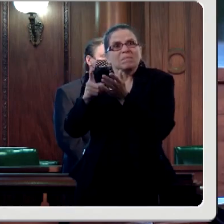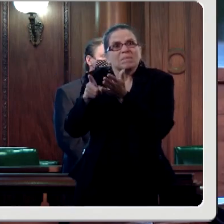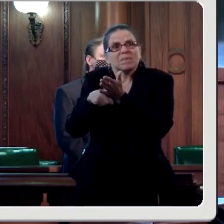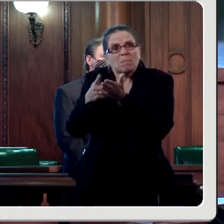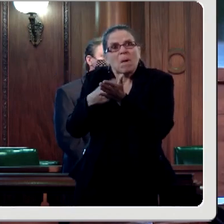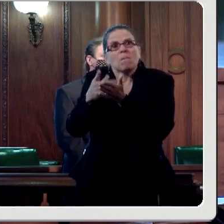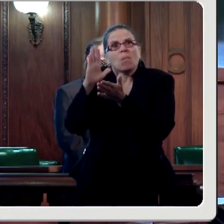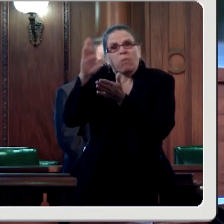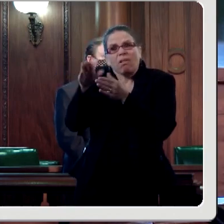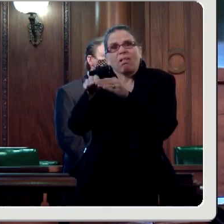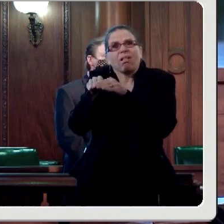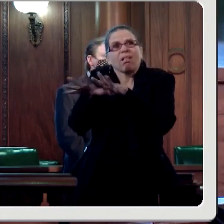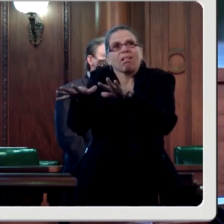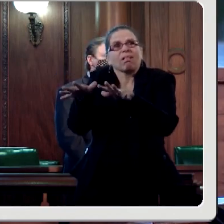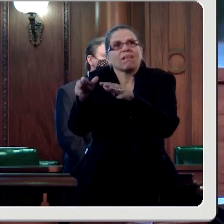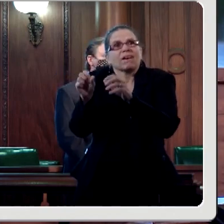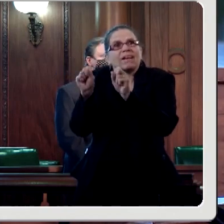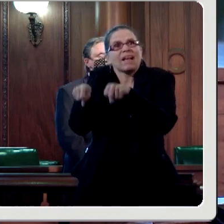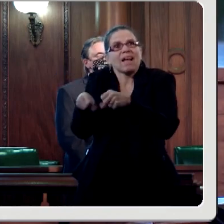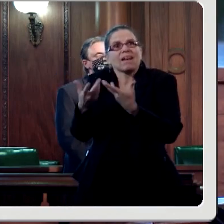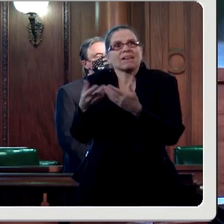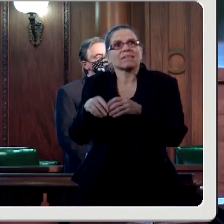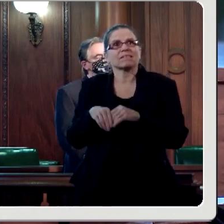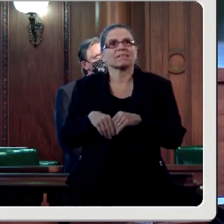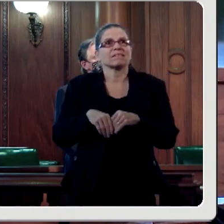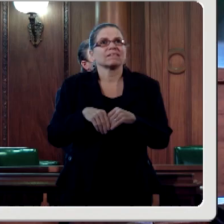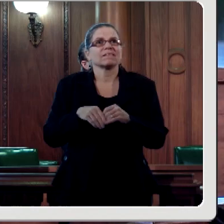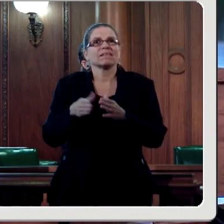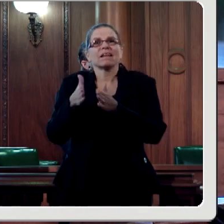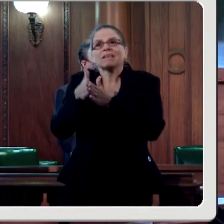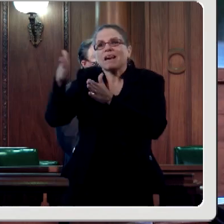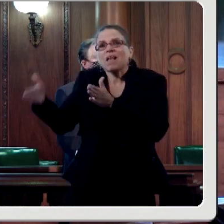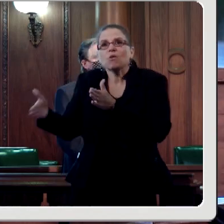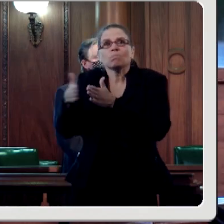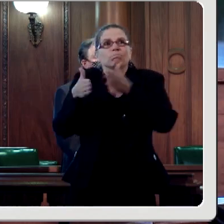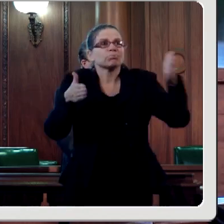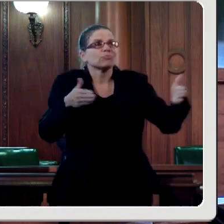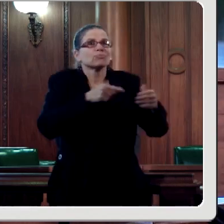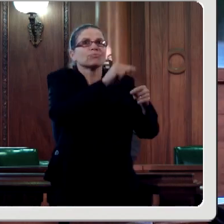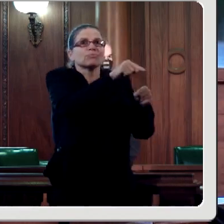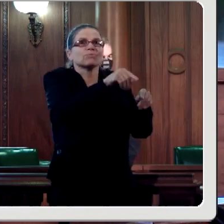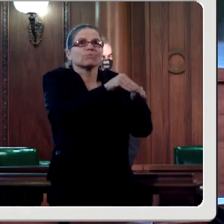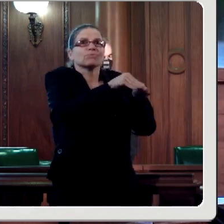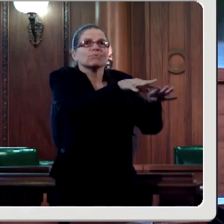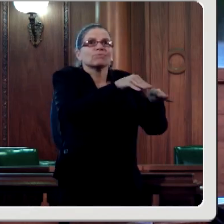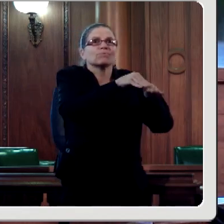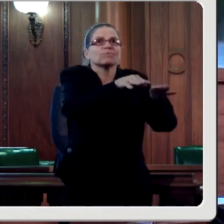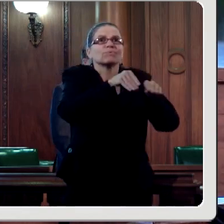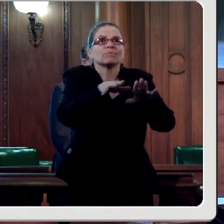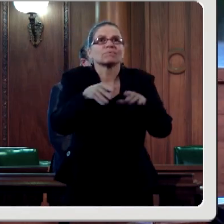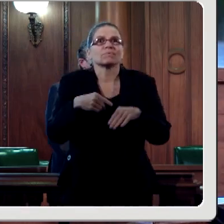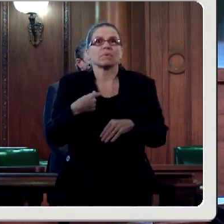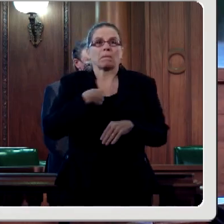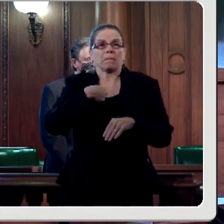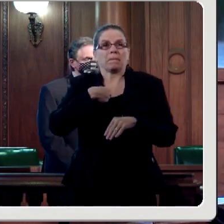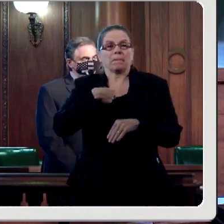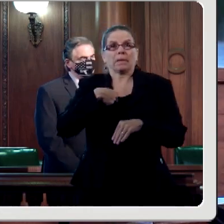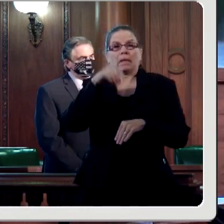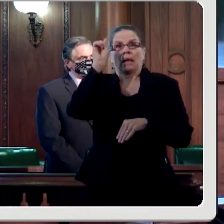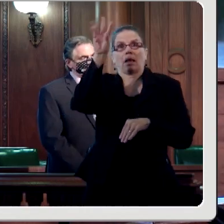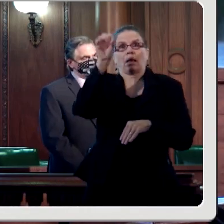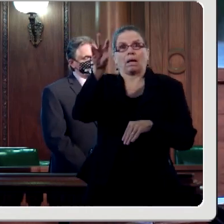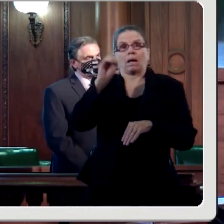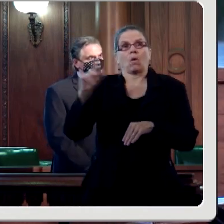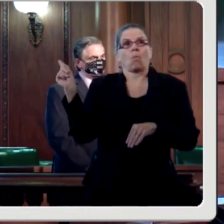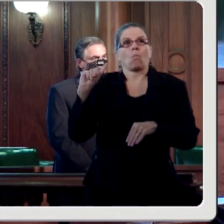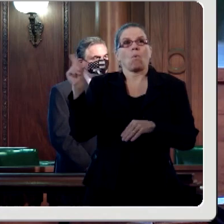in neighborhoods. And we have chosen not to give street addresses or more specific information